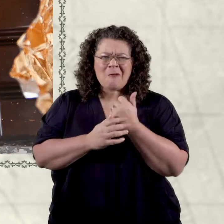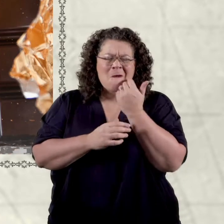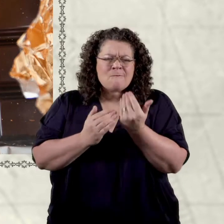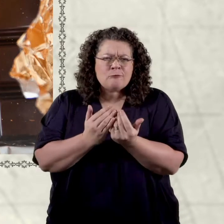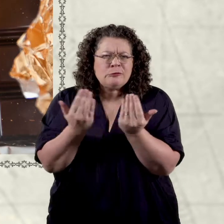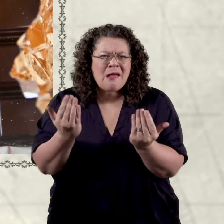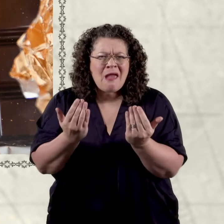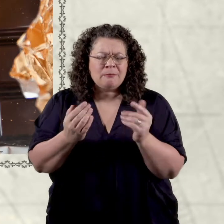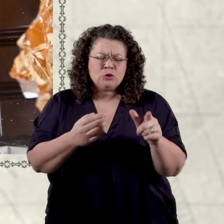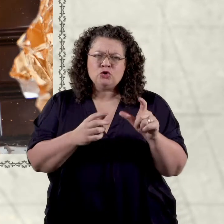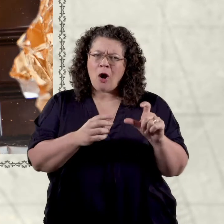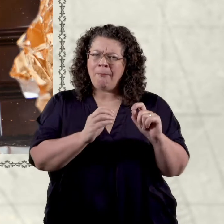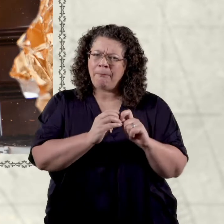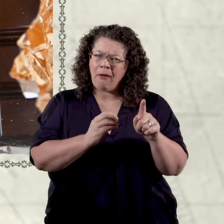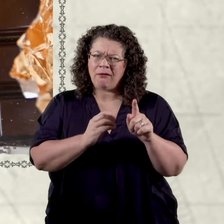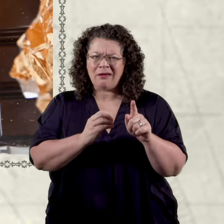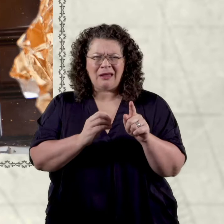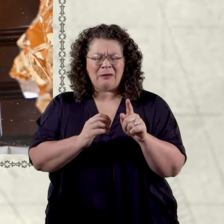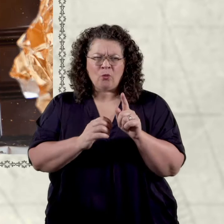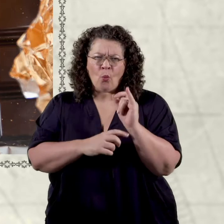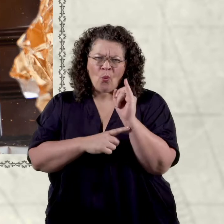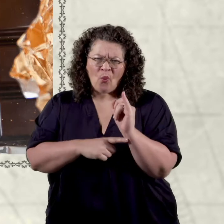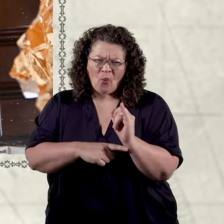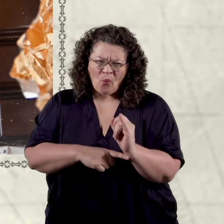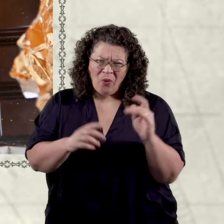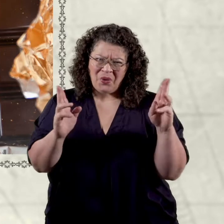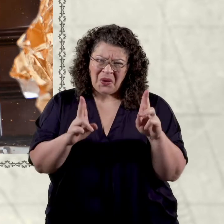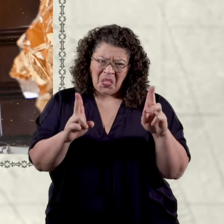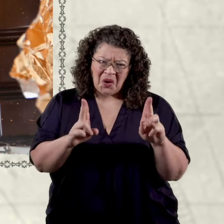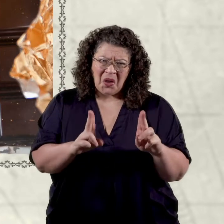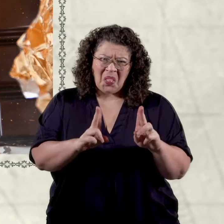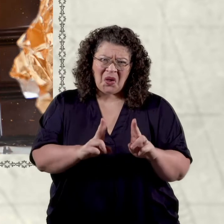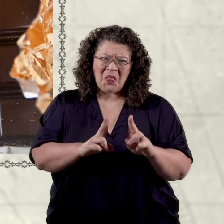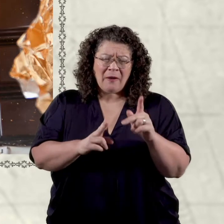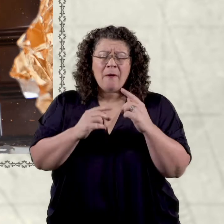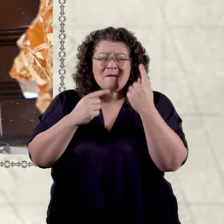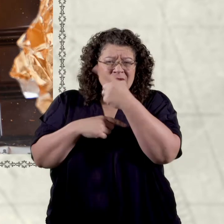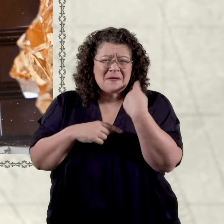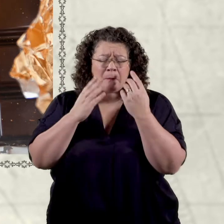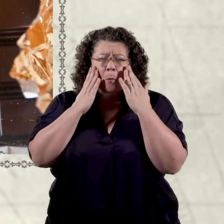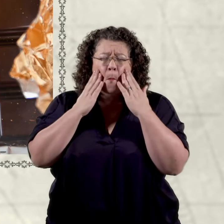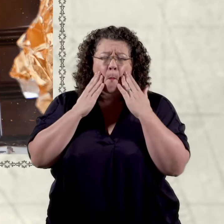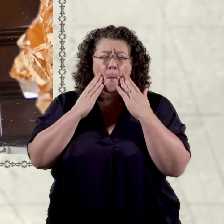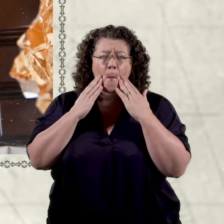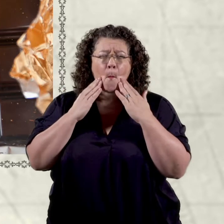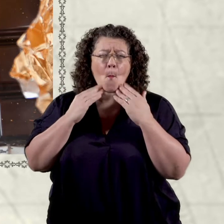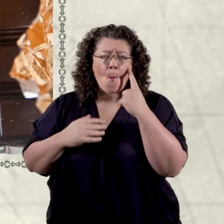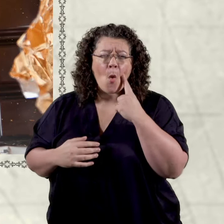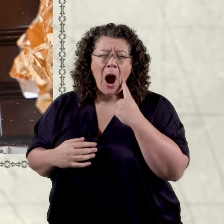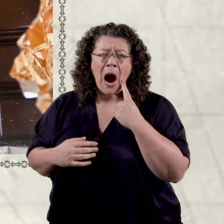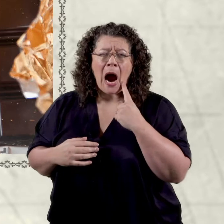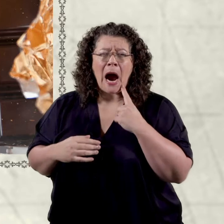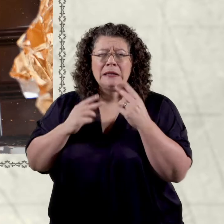And every day, Charlie Bucket grew thinner and thinner. His face became frighteningly white and